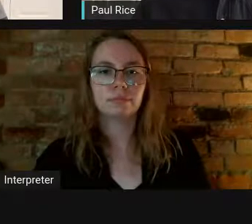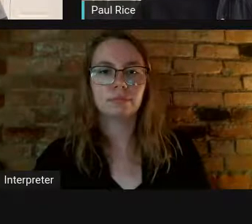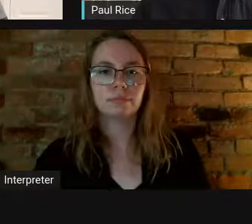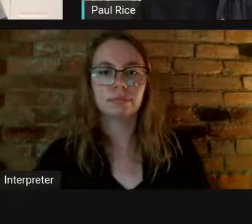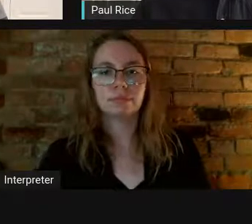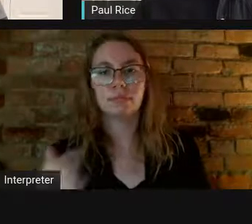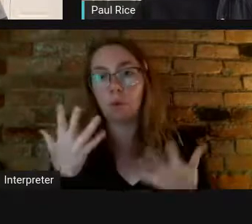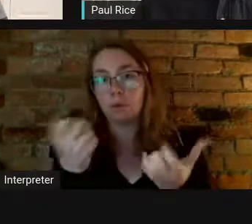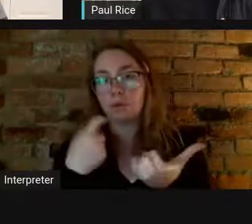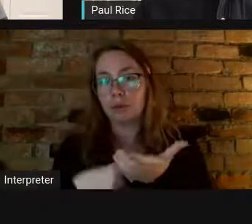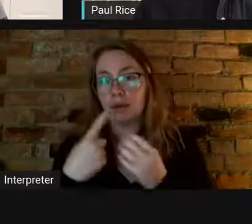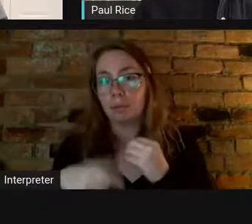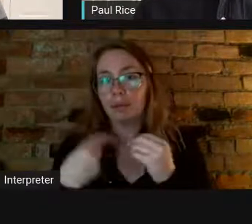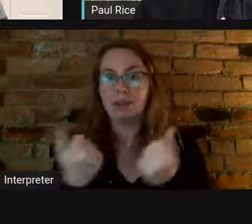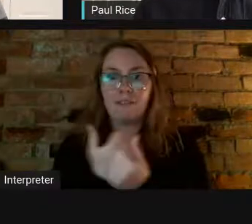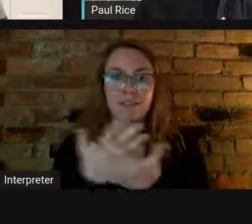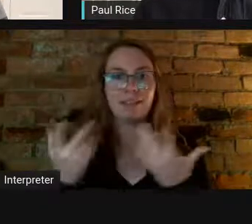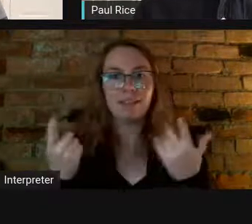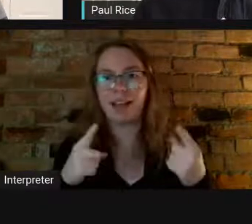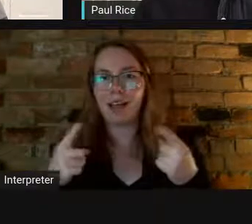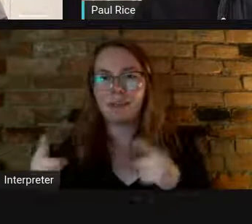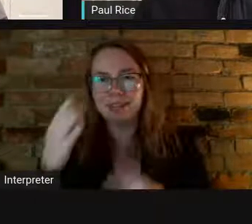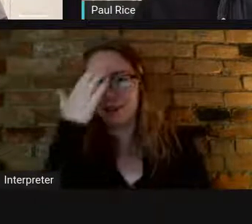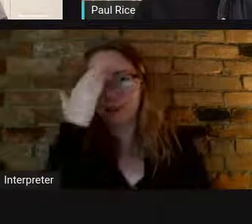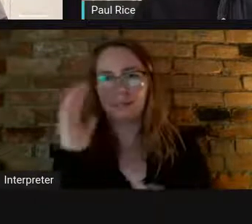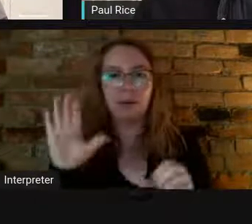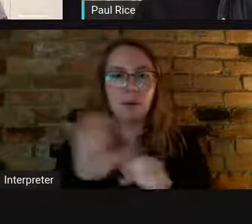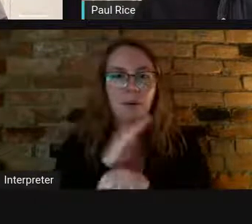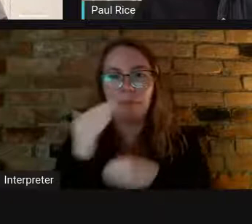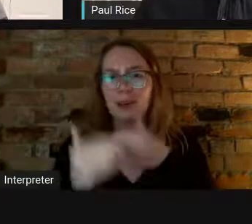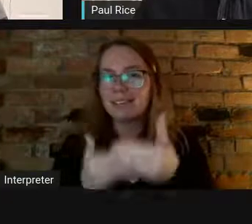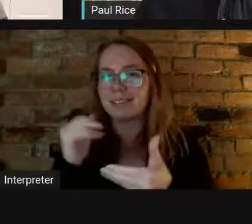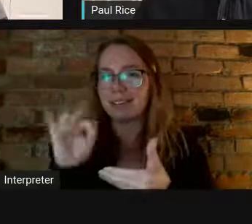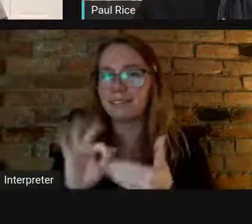happened, you know, just the process